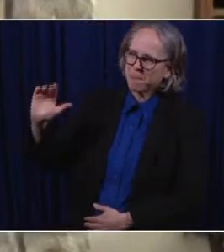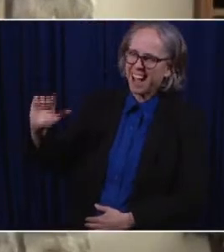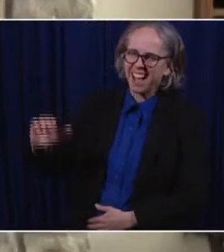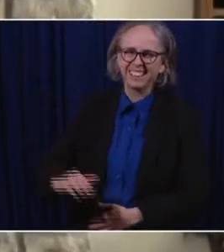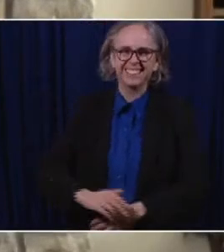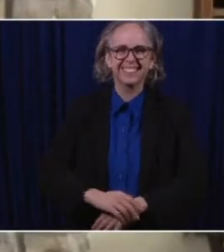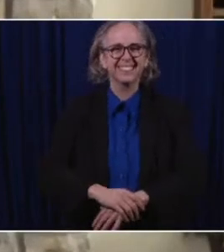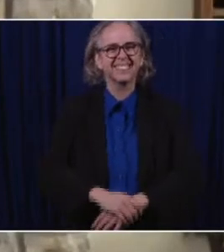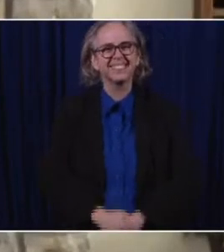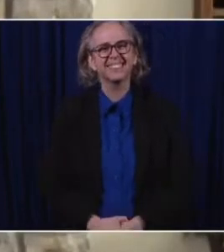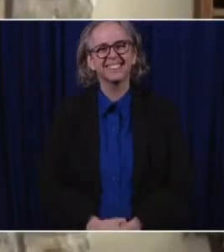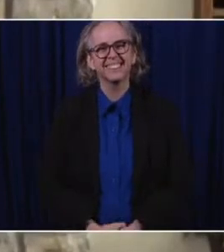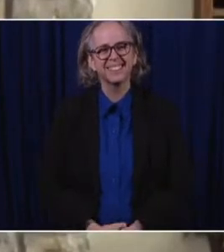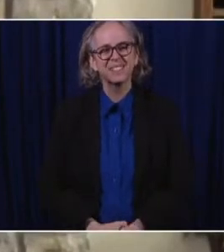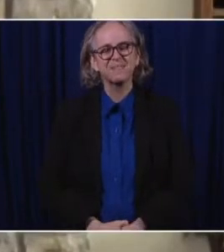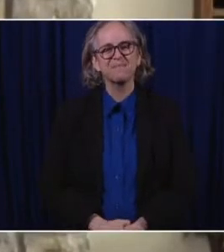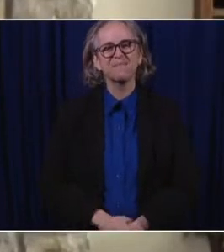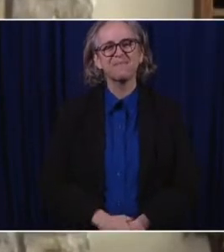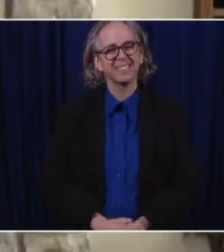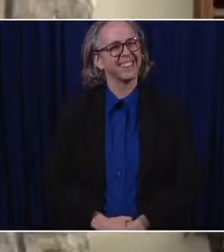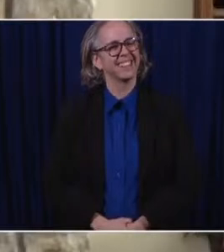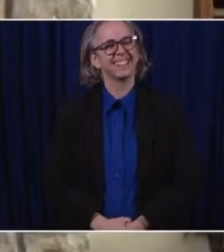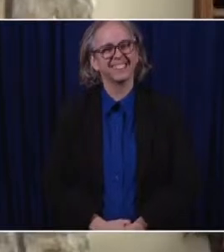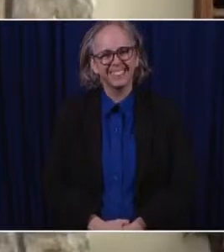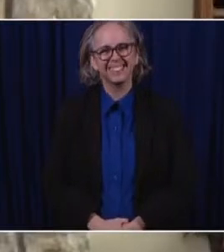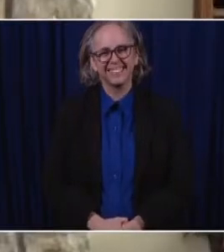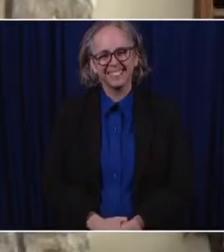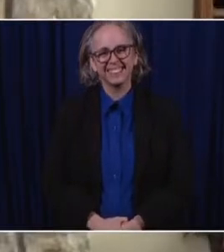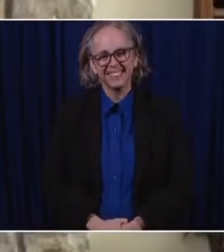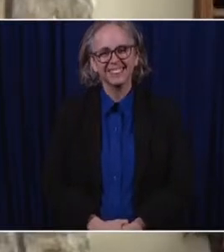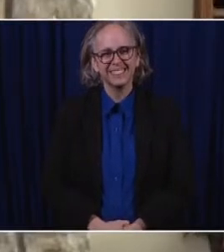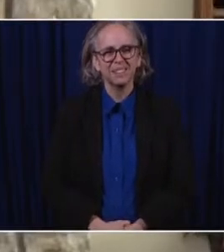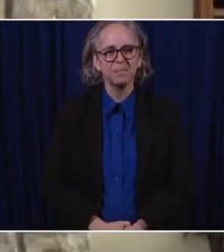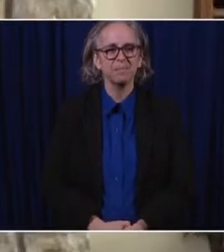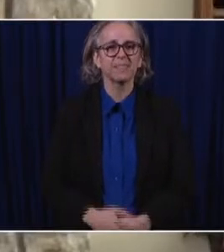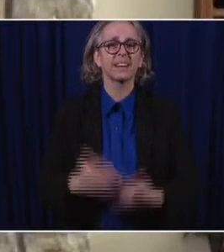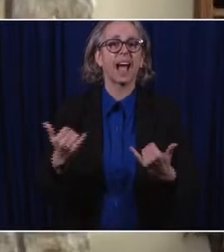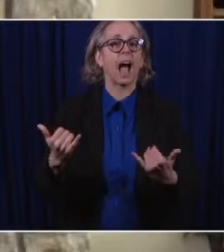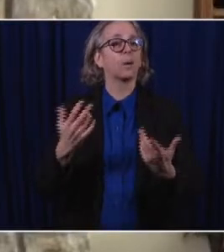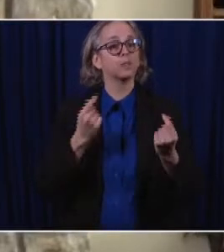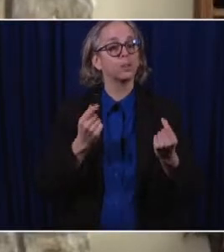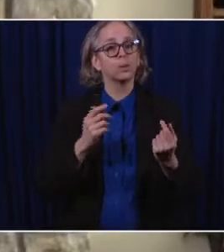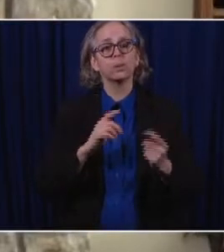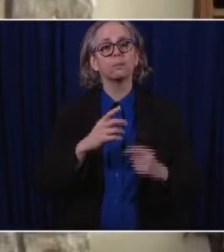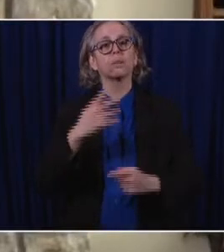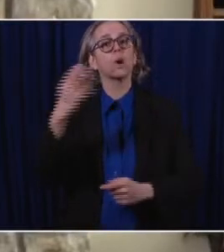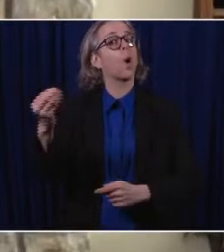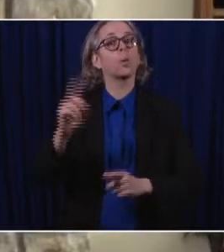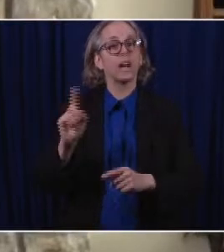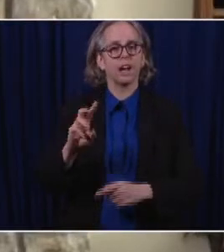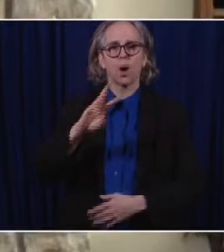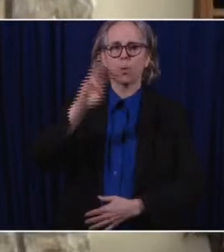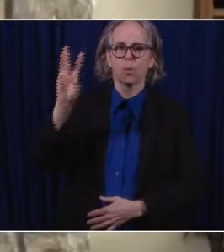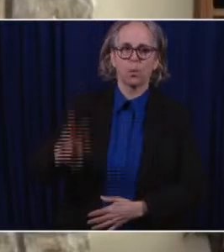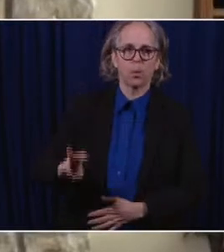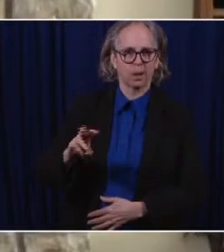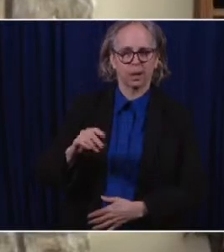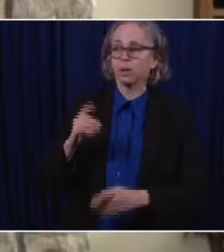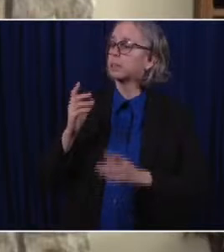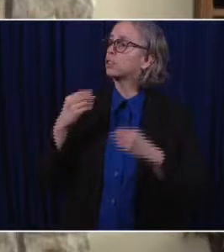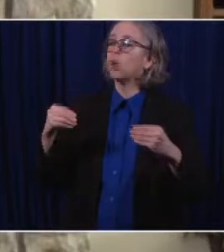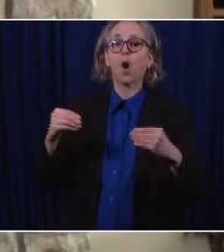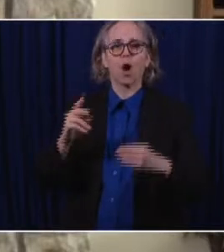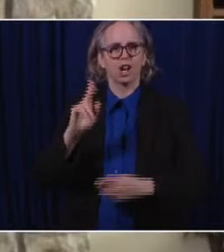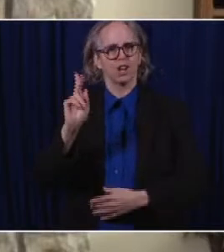everybody. Yep, thank you. Thank you. Okay. We're going to go now to Westerville, the Kroger there.